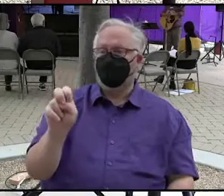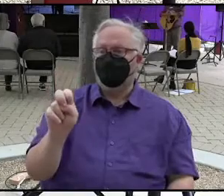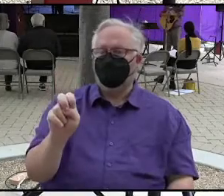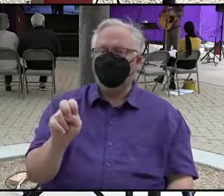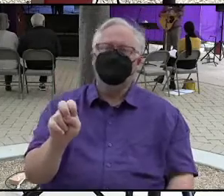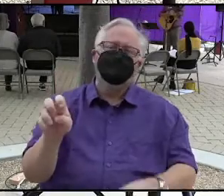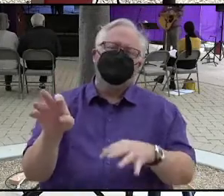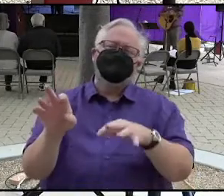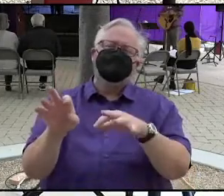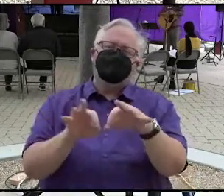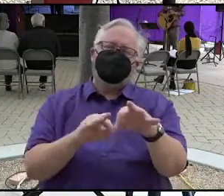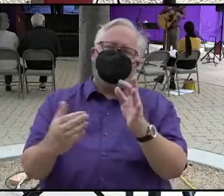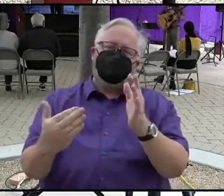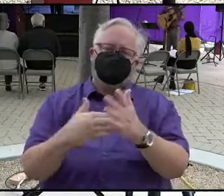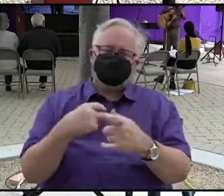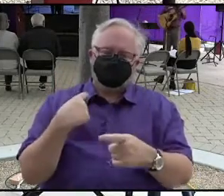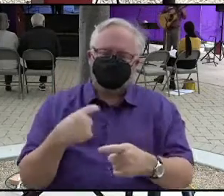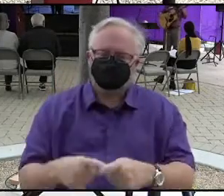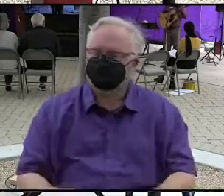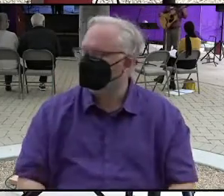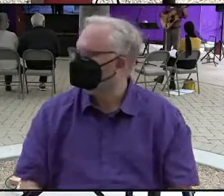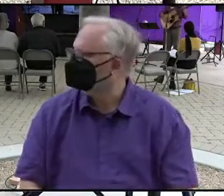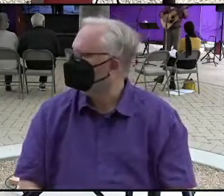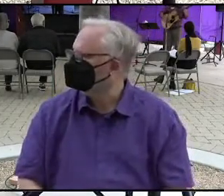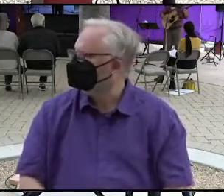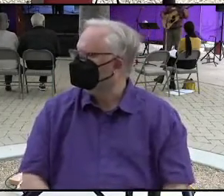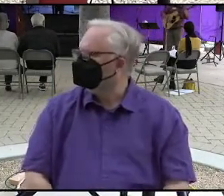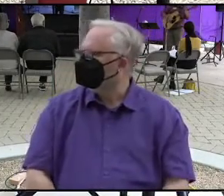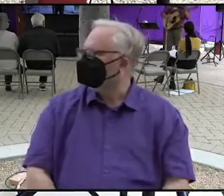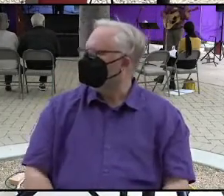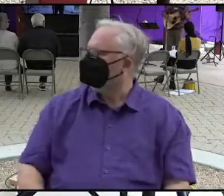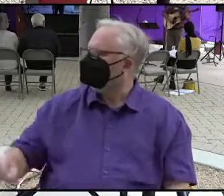llama Coraje y fue escrita por Bob Blue.